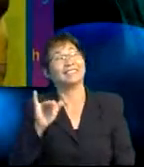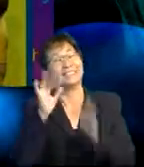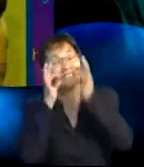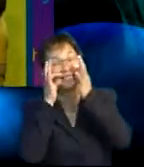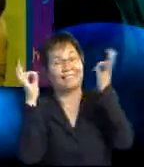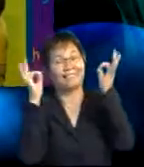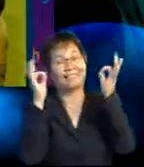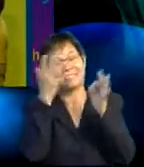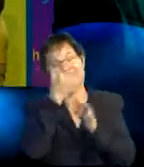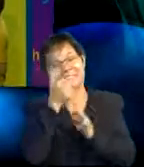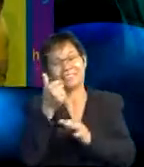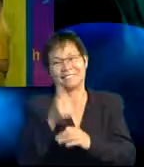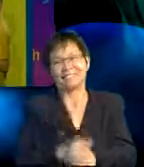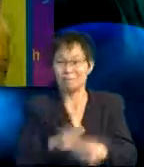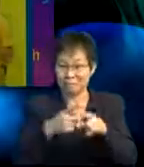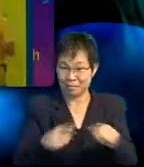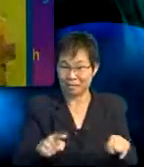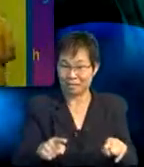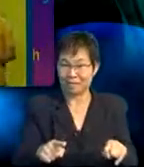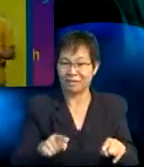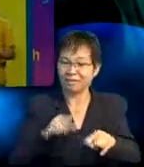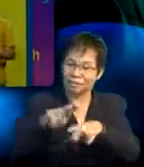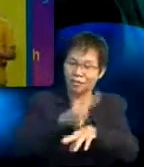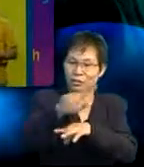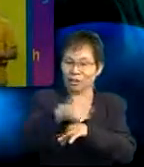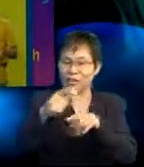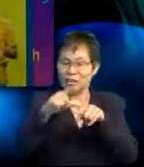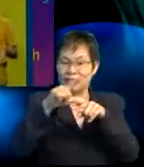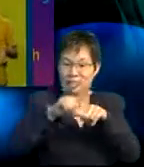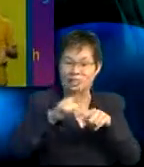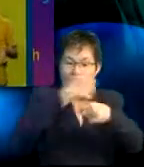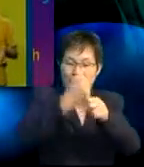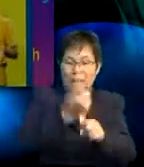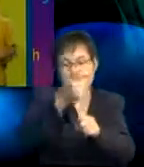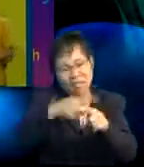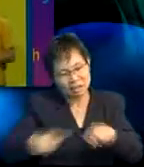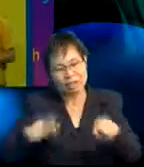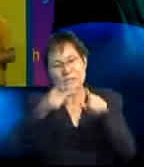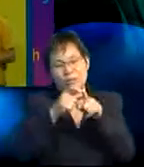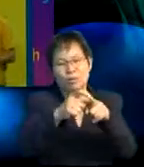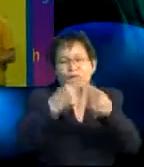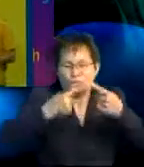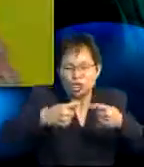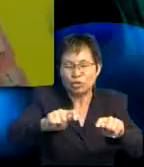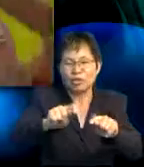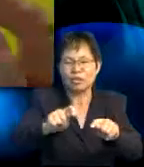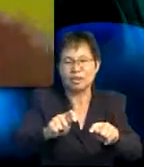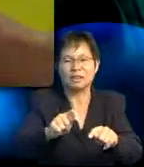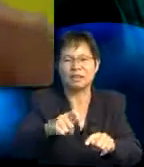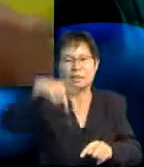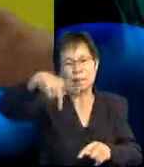Ah, nice. But could we have used a different letter to make a different word? Why don't we try the